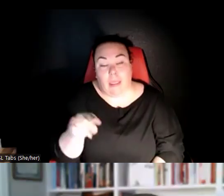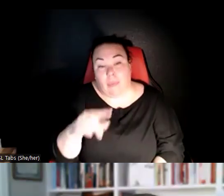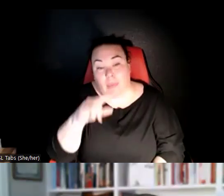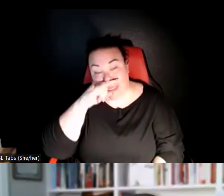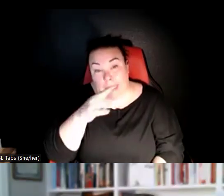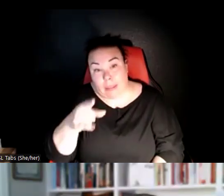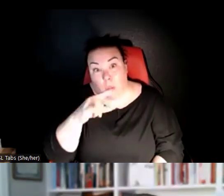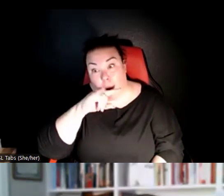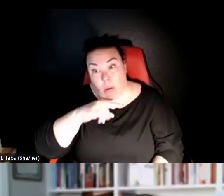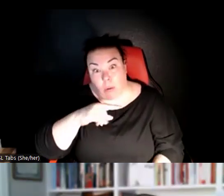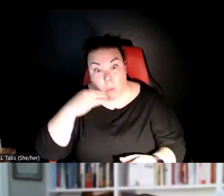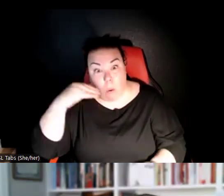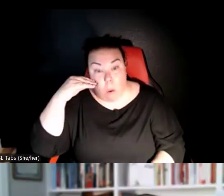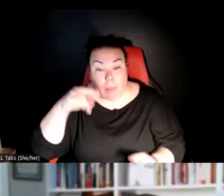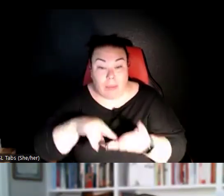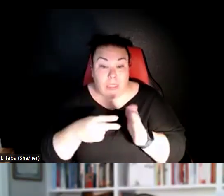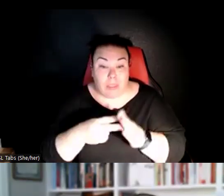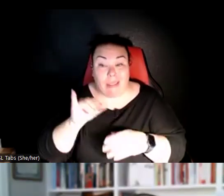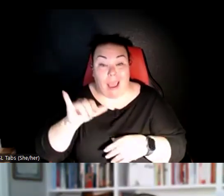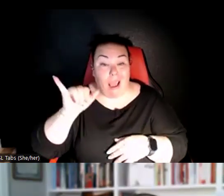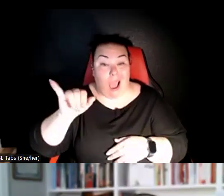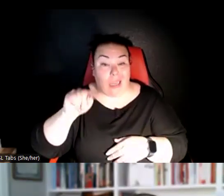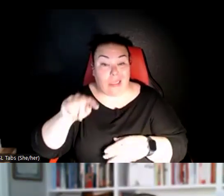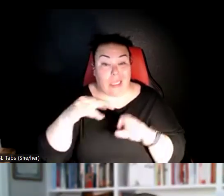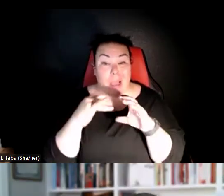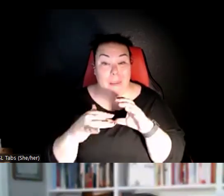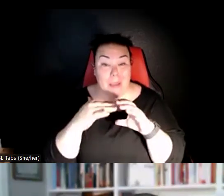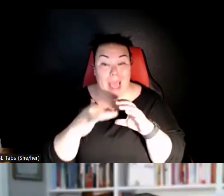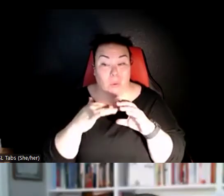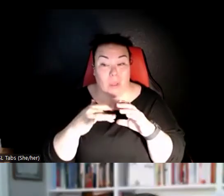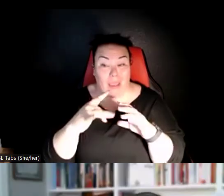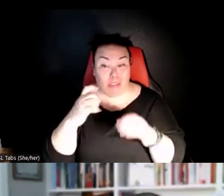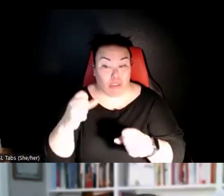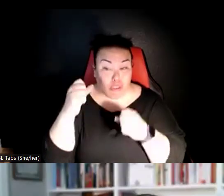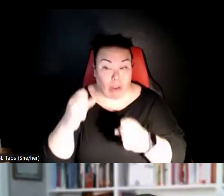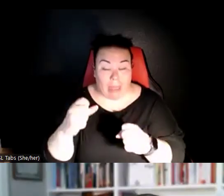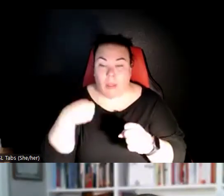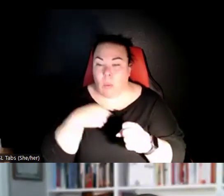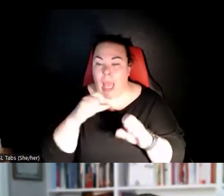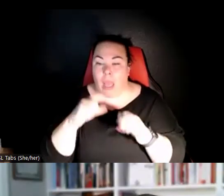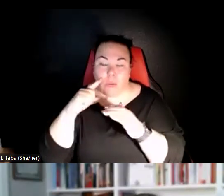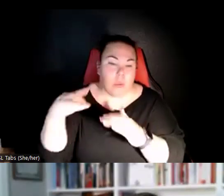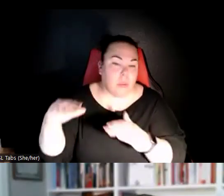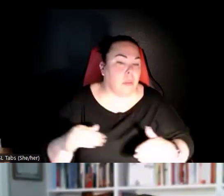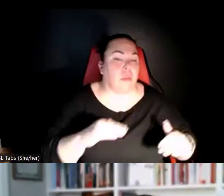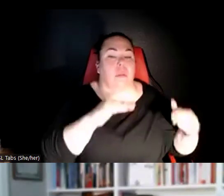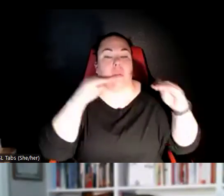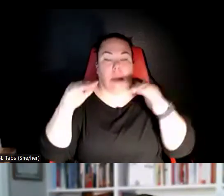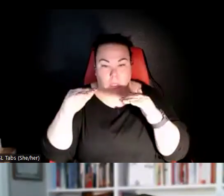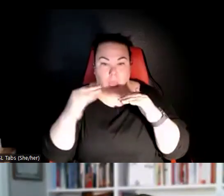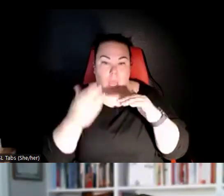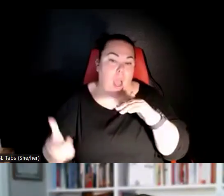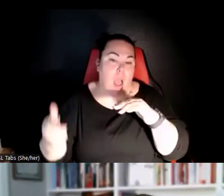to upgrade our bandwidth and cable system in order for them to work at